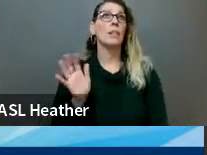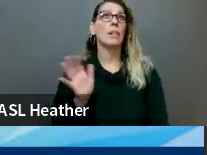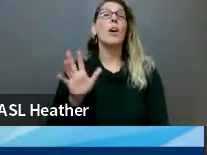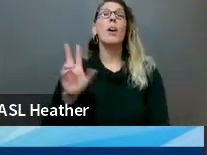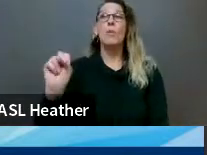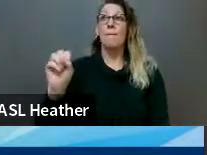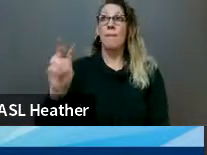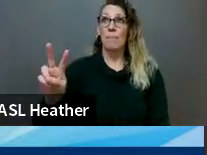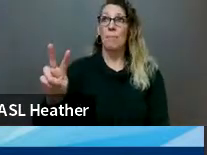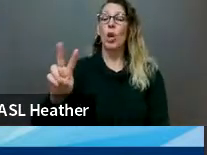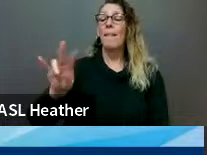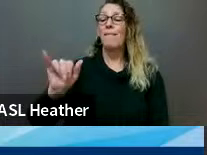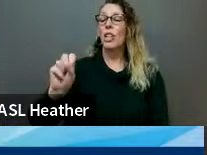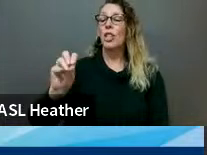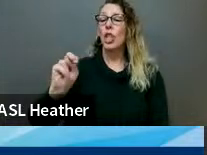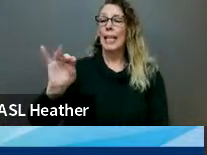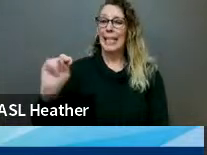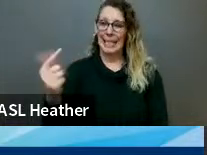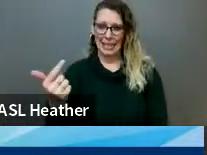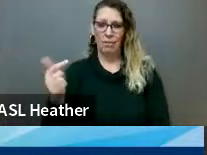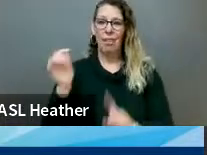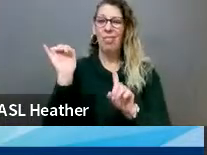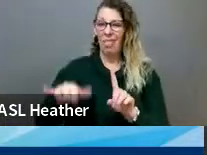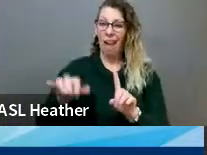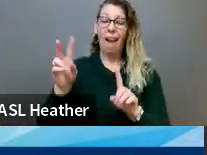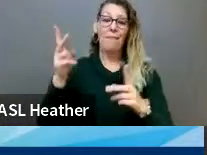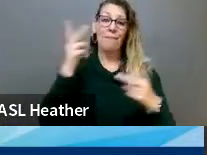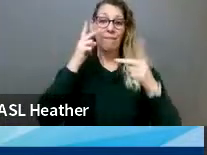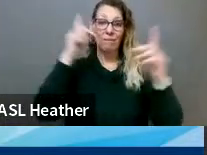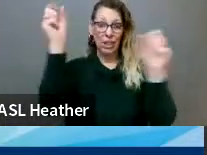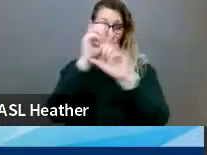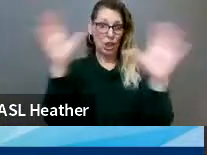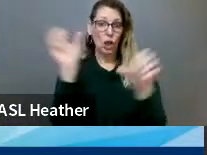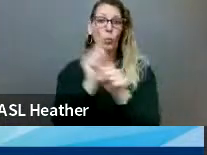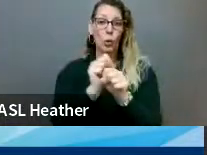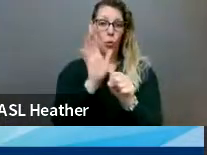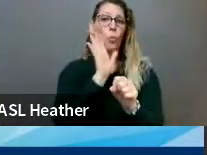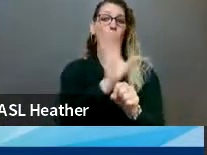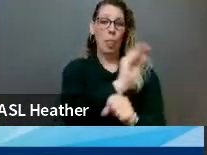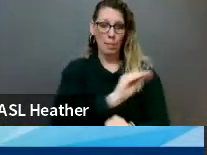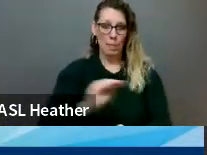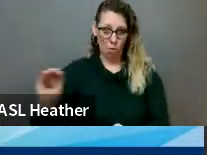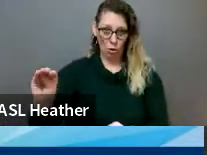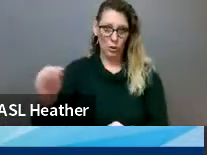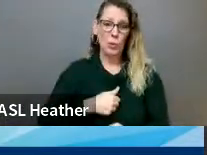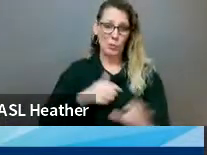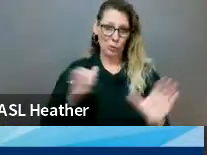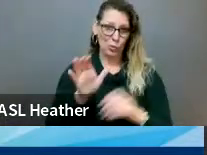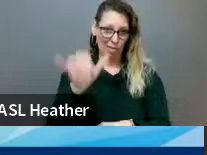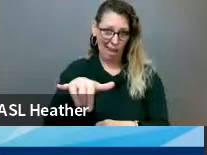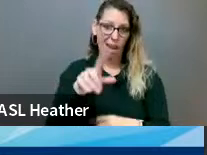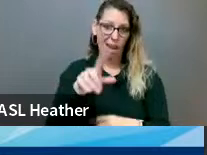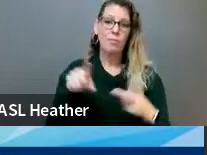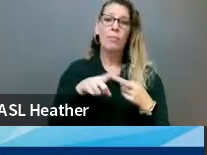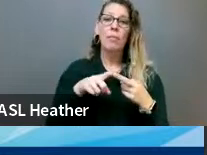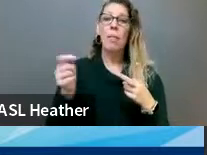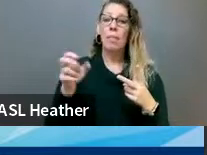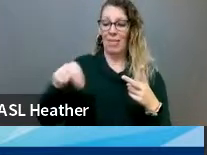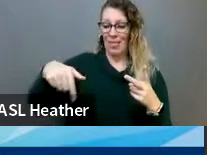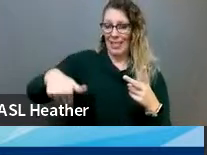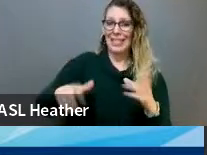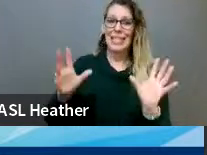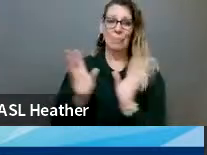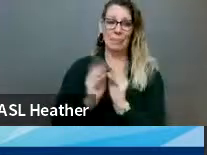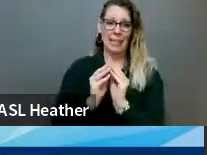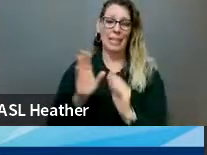November was visioning. And so that visioning work, if there's things from that will be pulled in, then we will do that. And then this meeting will be